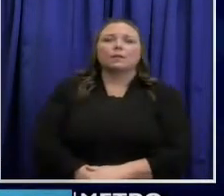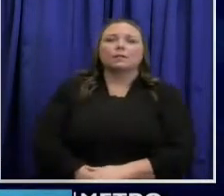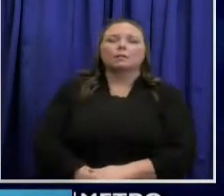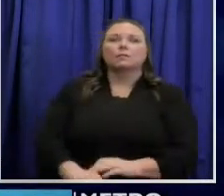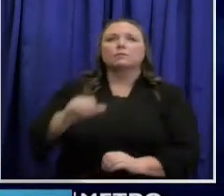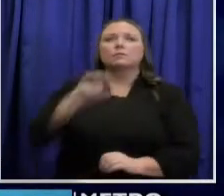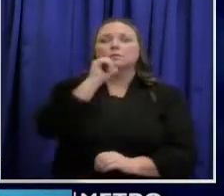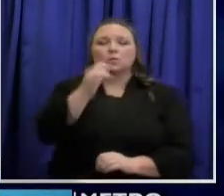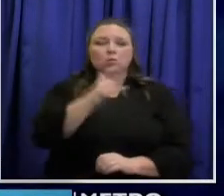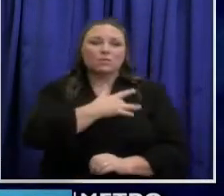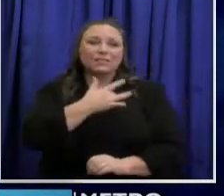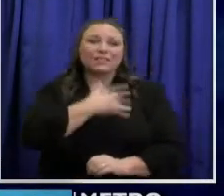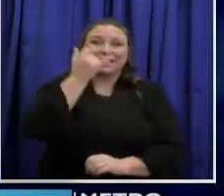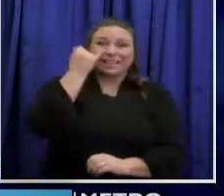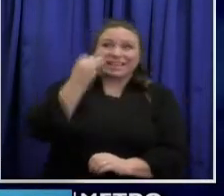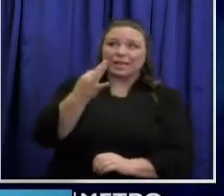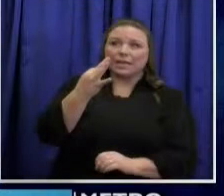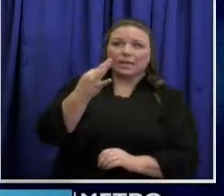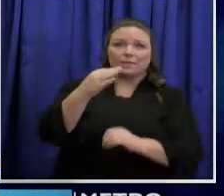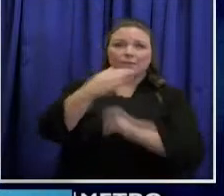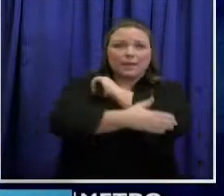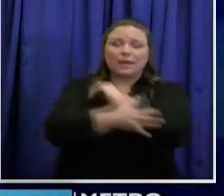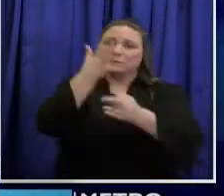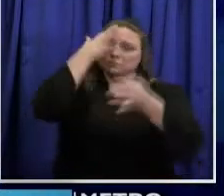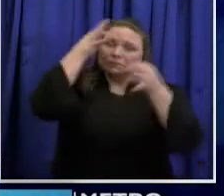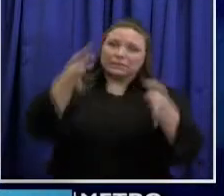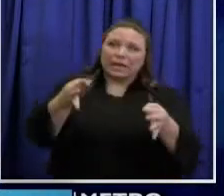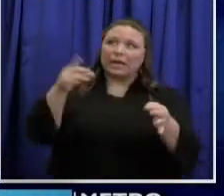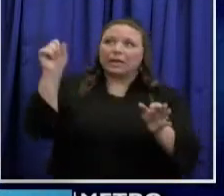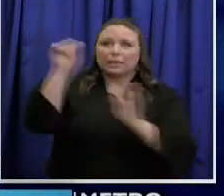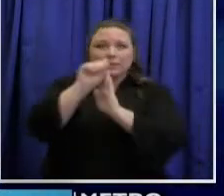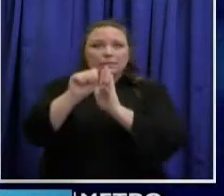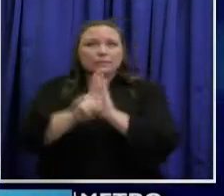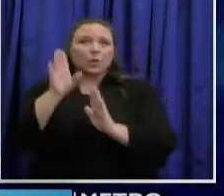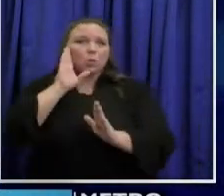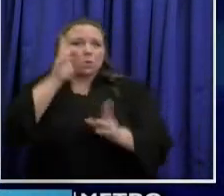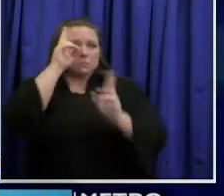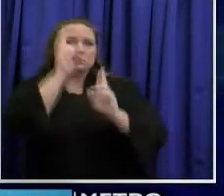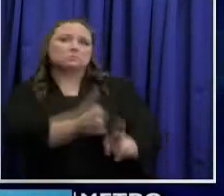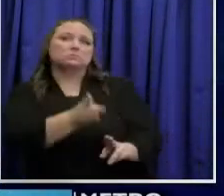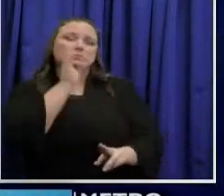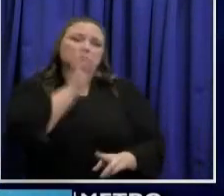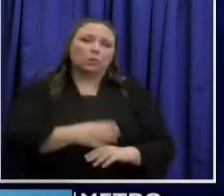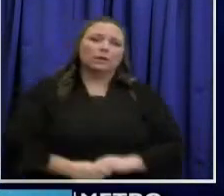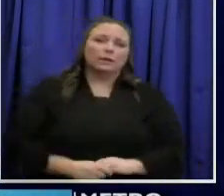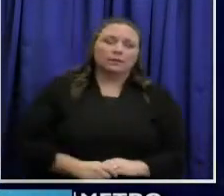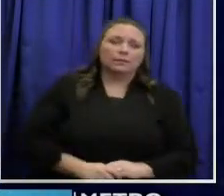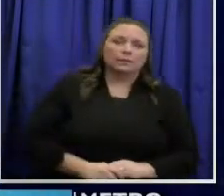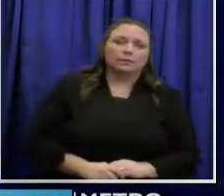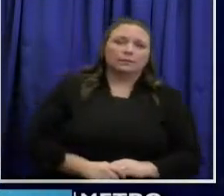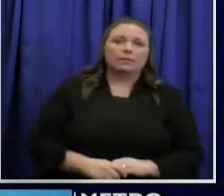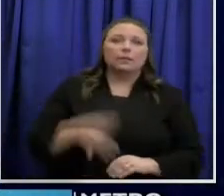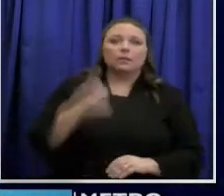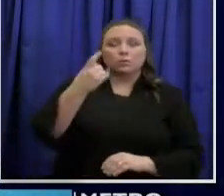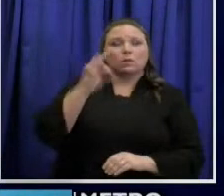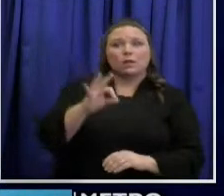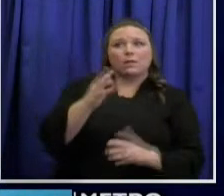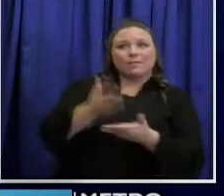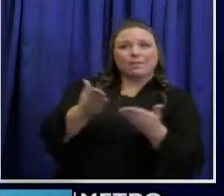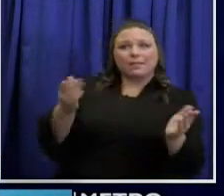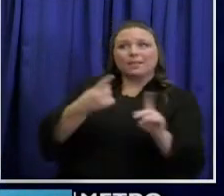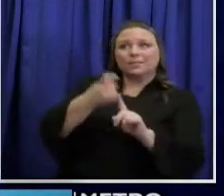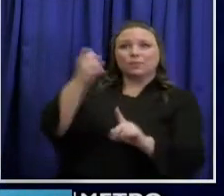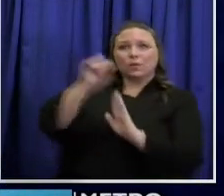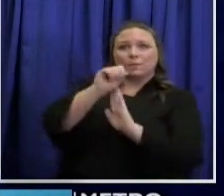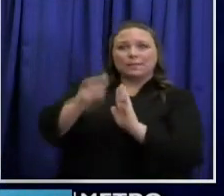the state would dishonor it. You know, I mean, this is, I think, one of the principles of the state has